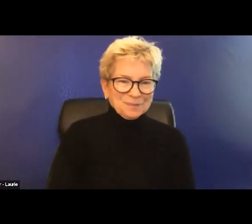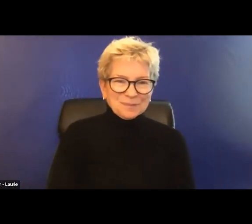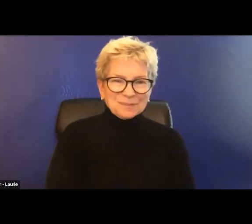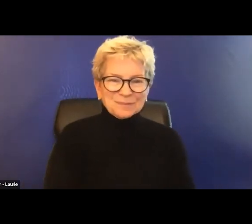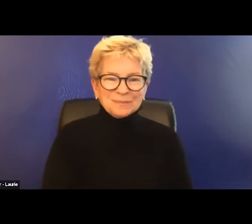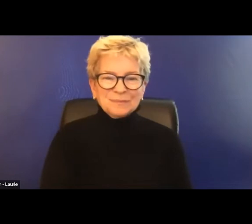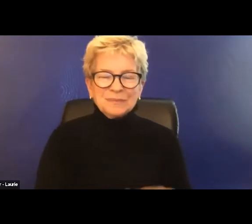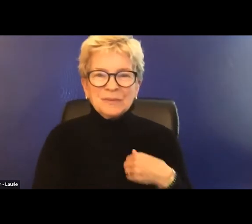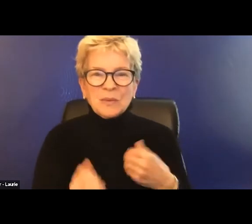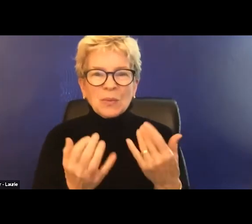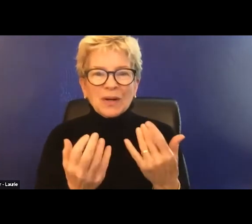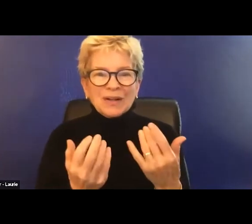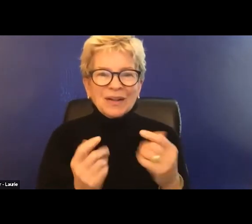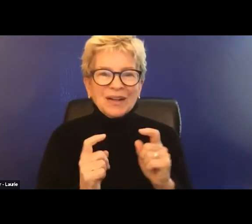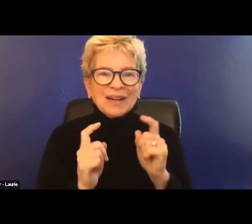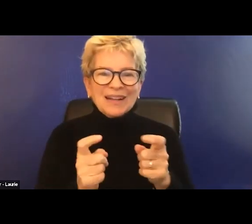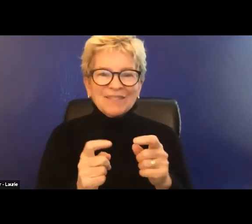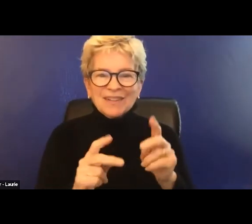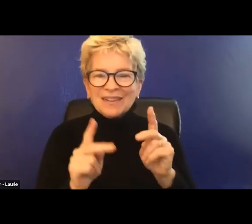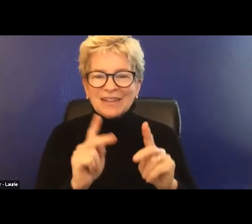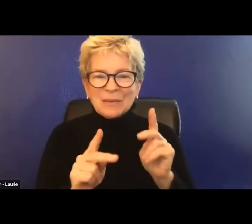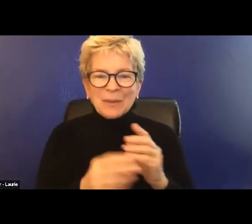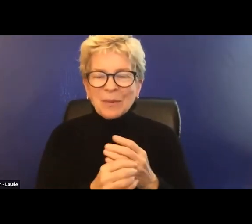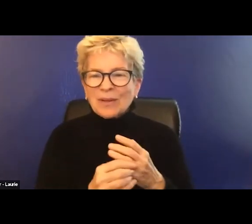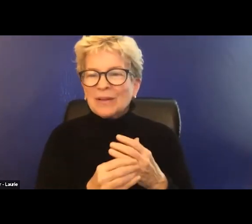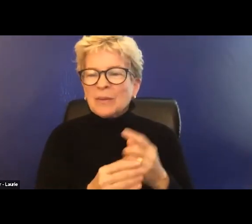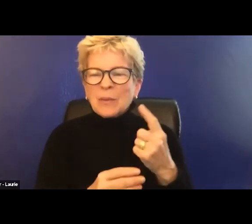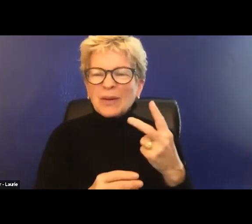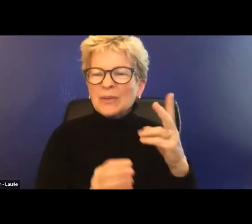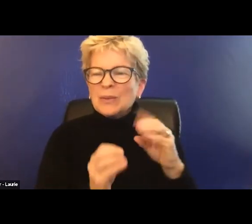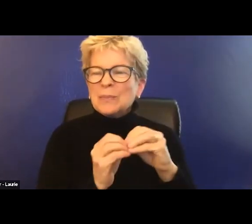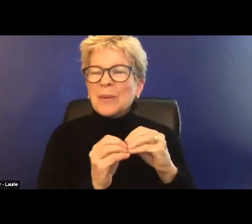We'll just give folks another minute. They're traveling through cyberspace here.